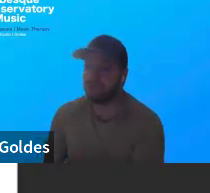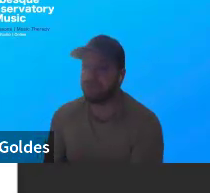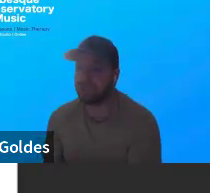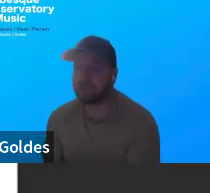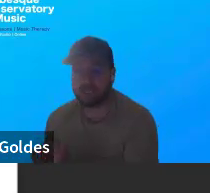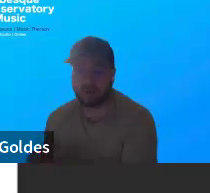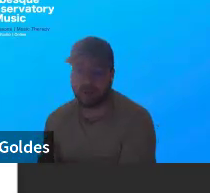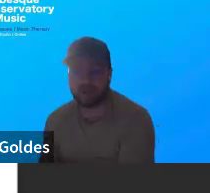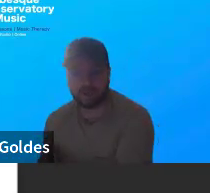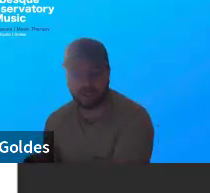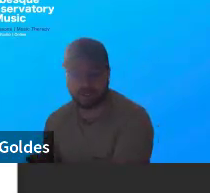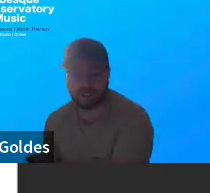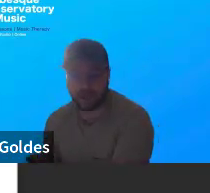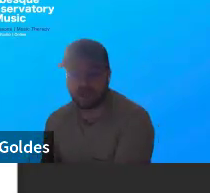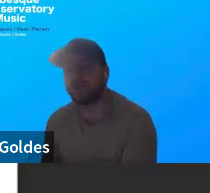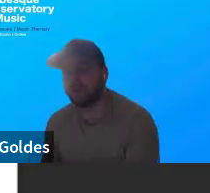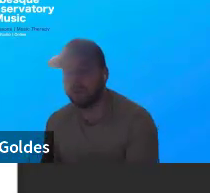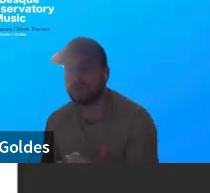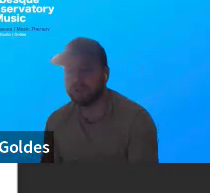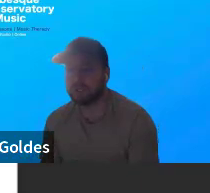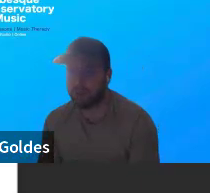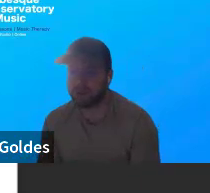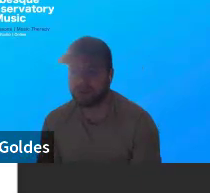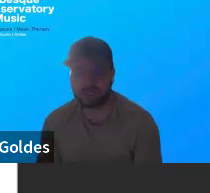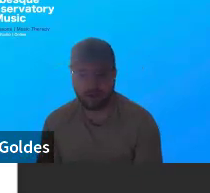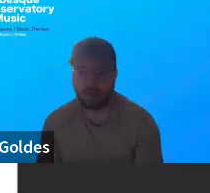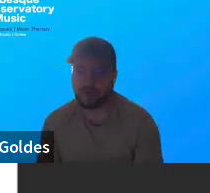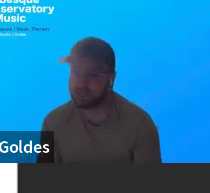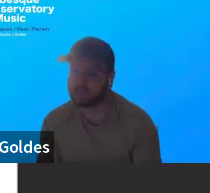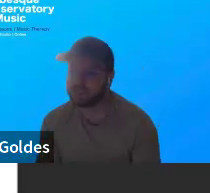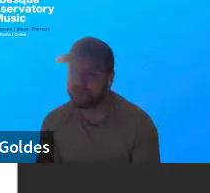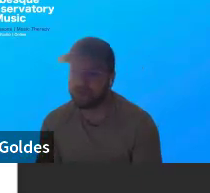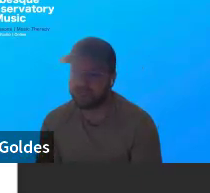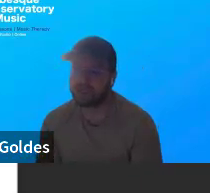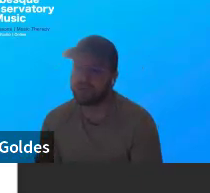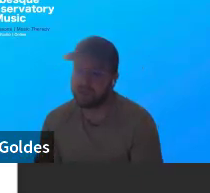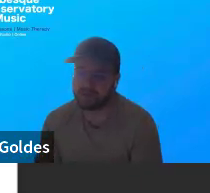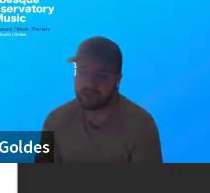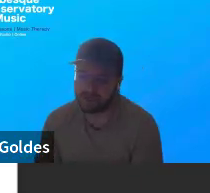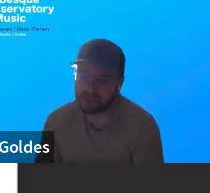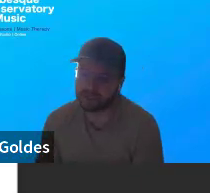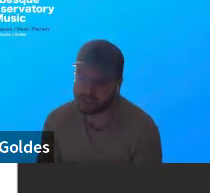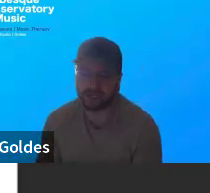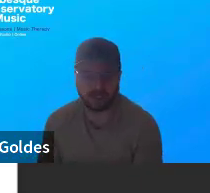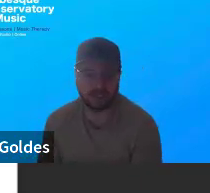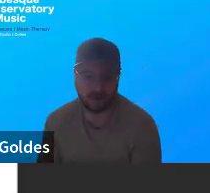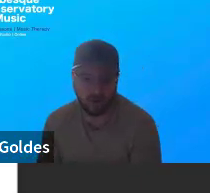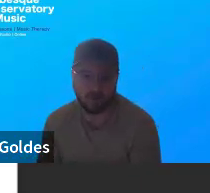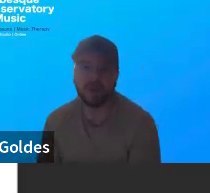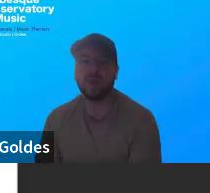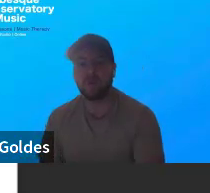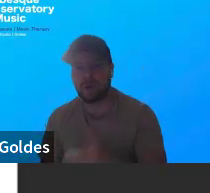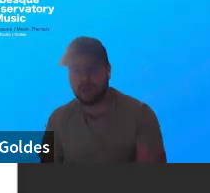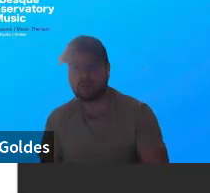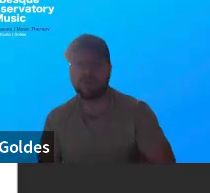And we do have studio lessons and online lessons as well, although it's not as popular as in home because the families love the convenience to take lessons